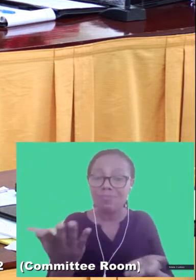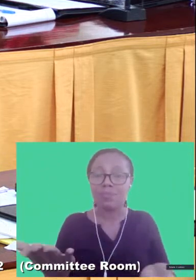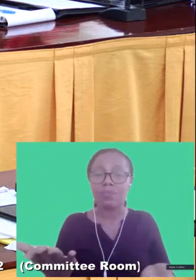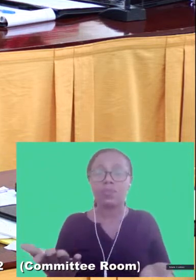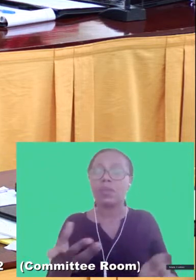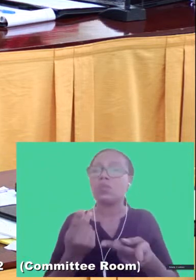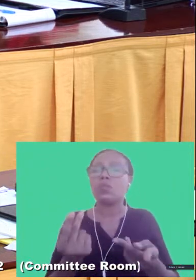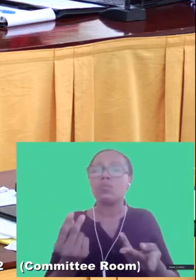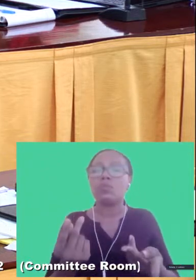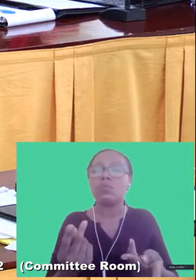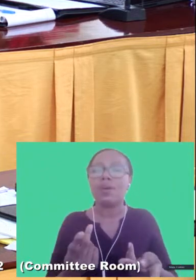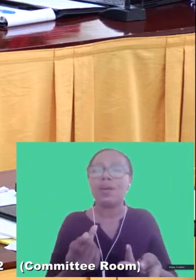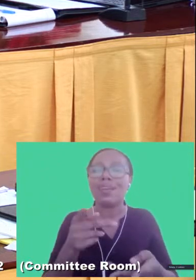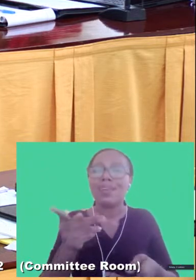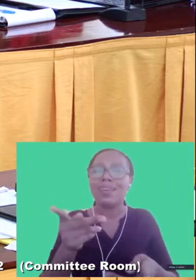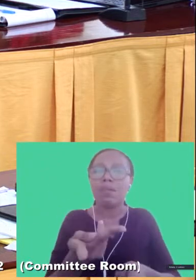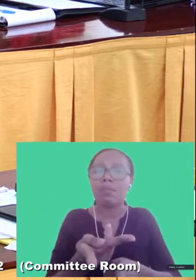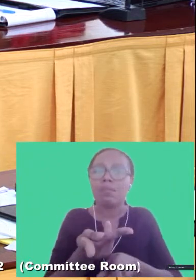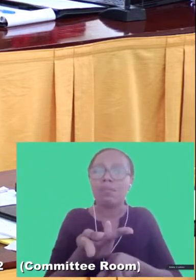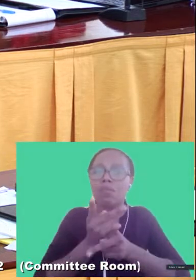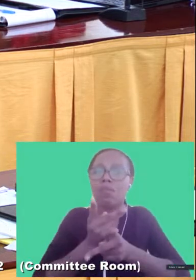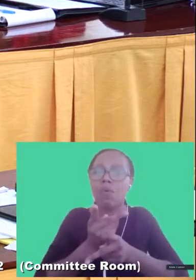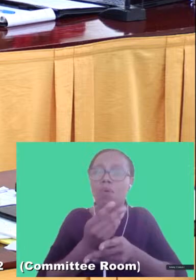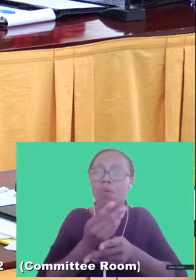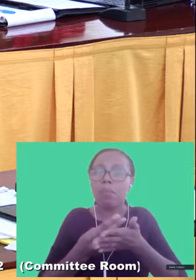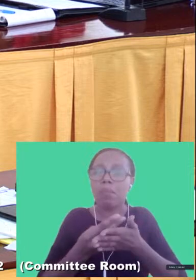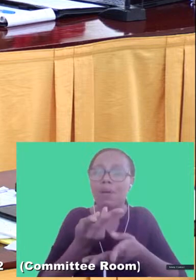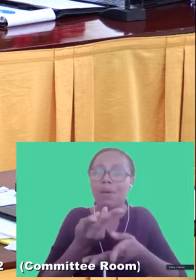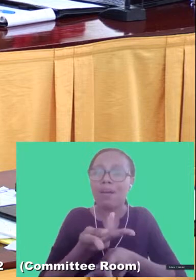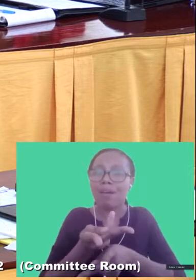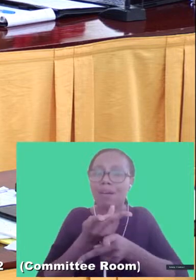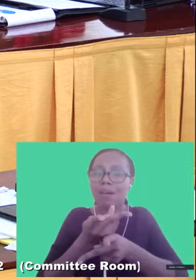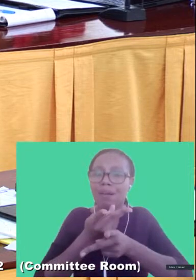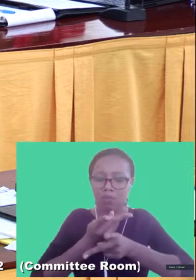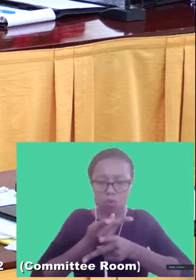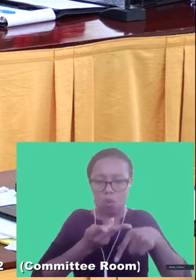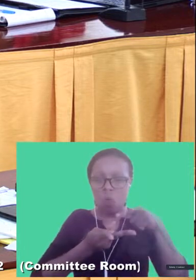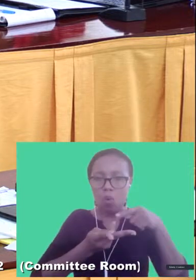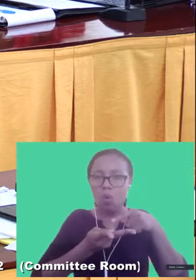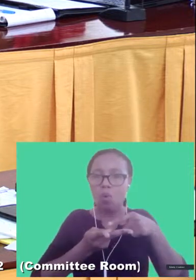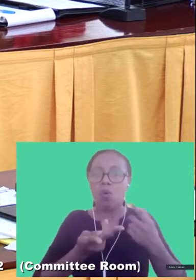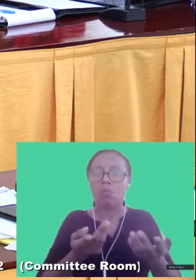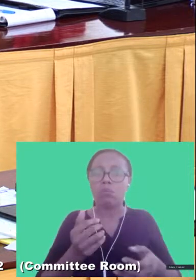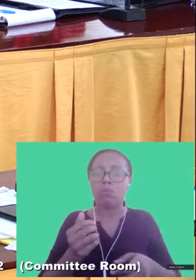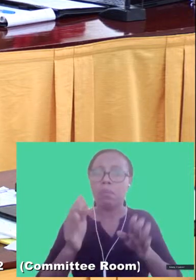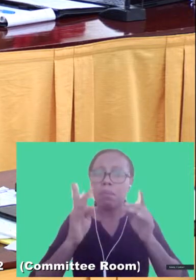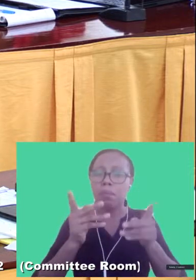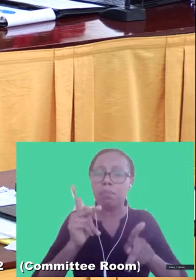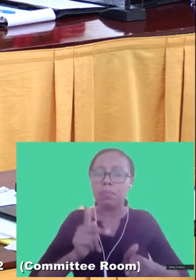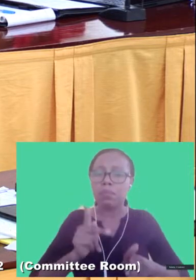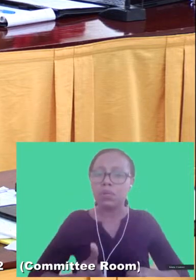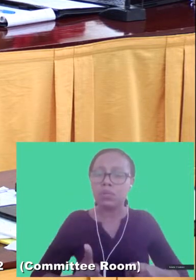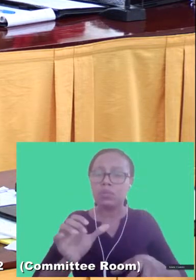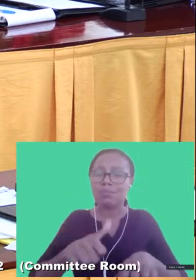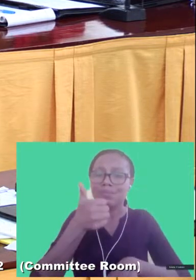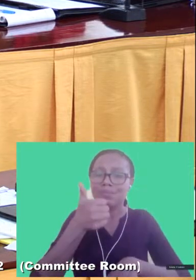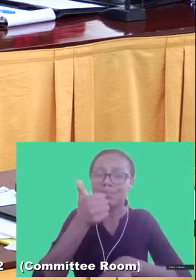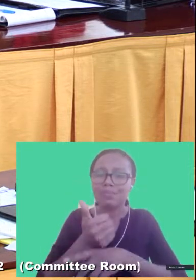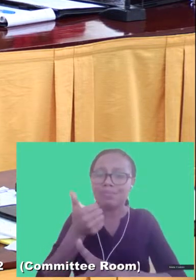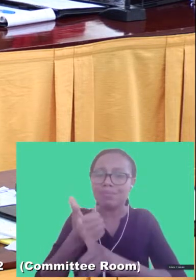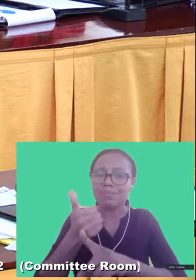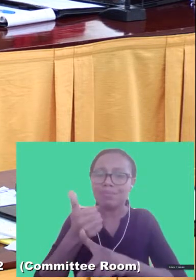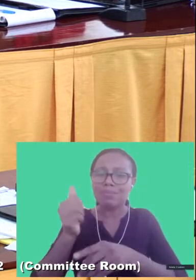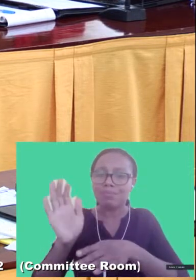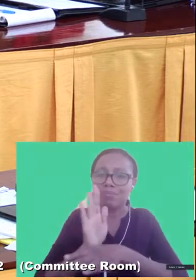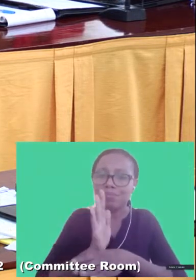with the small loan, can enhance his or her financial circumstances. Don't have to beg you, honorable member, or me to get them a